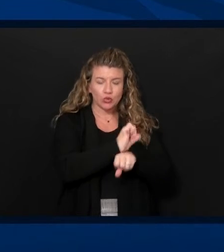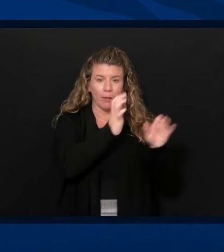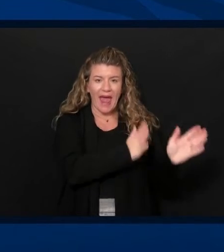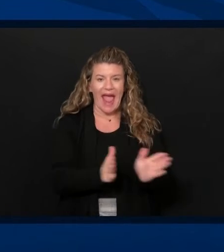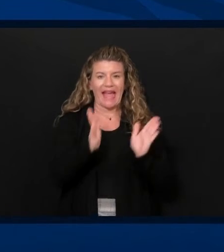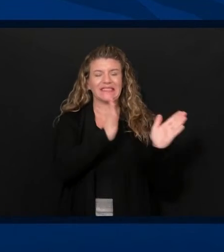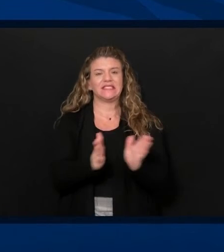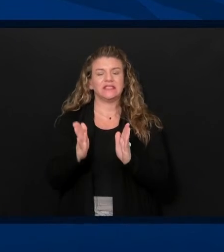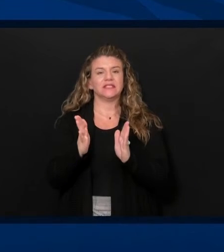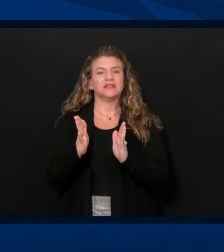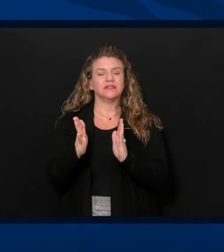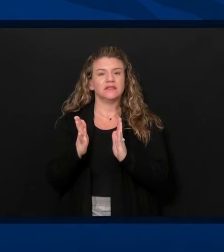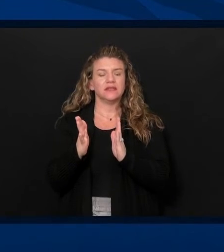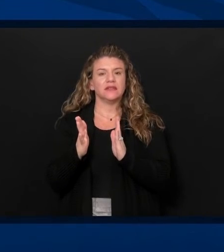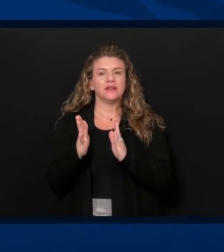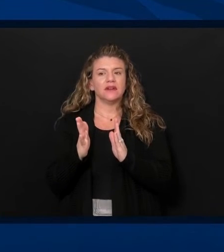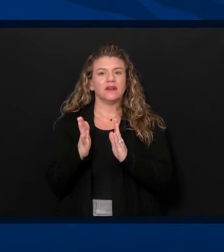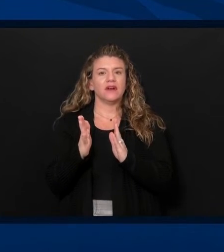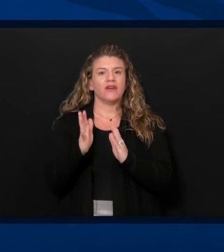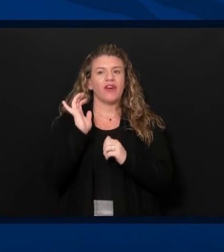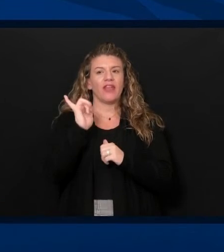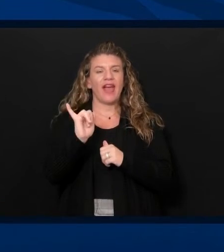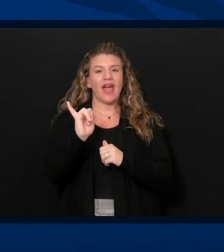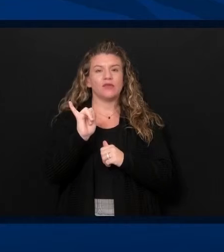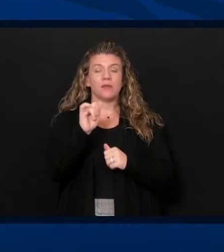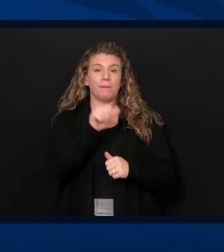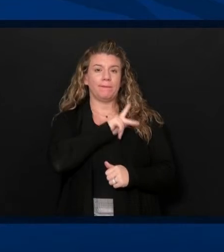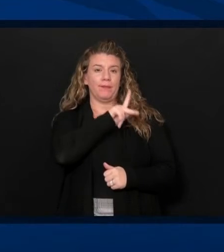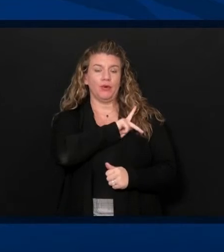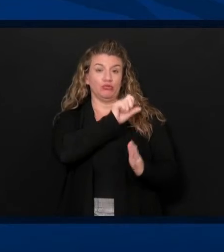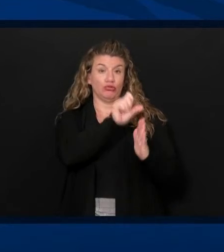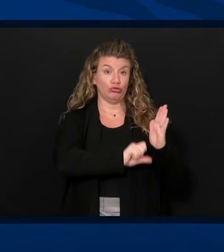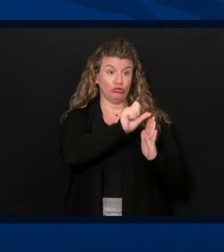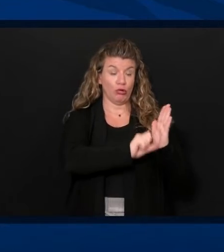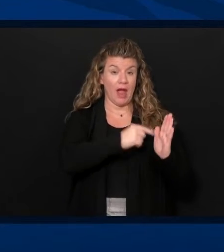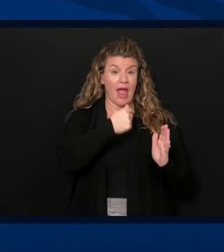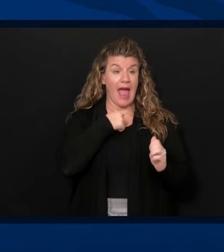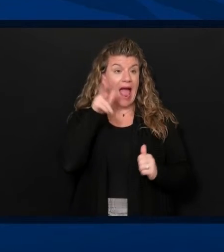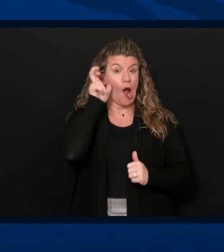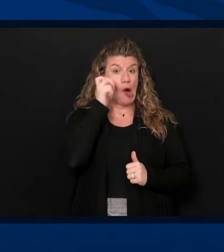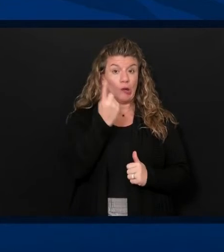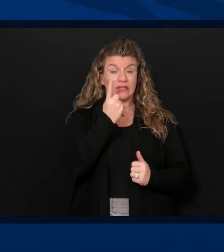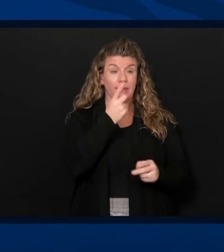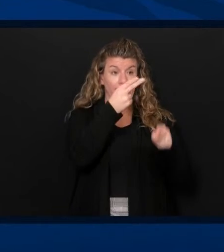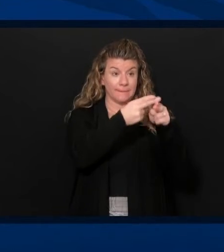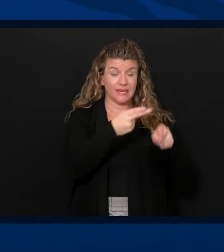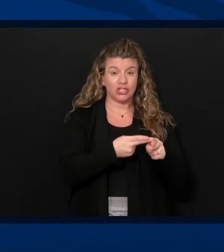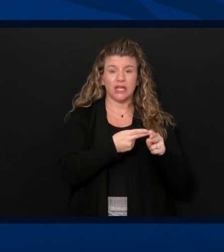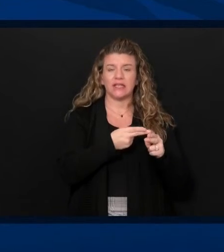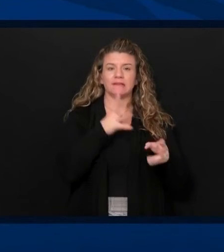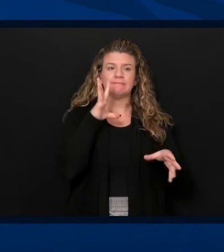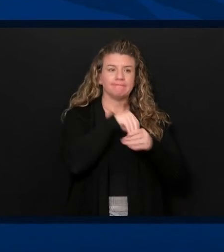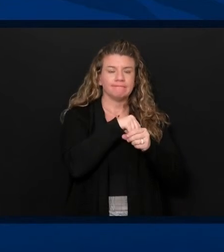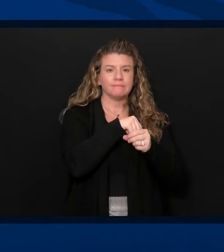in regards to elective surgeries? I heard one specific thing mentioned in regards to,